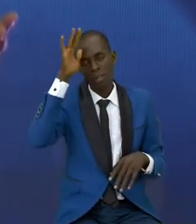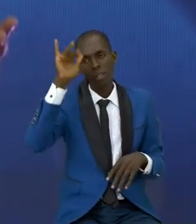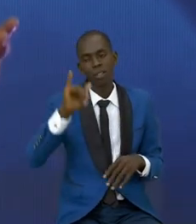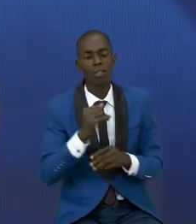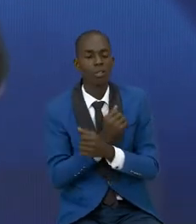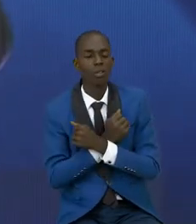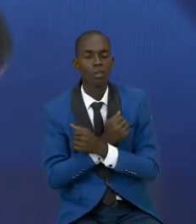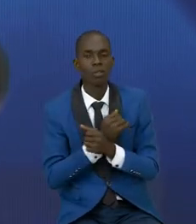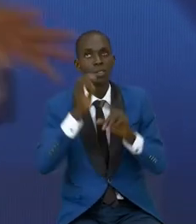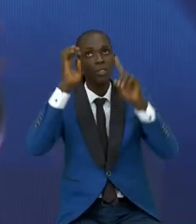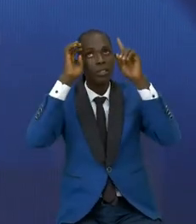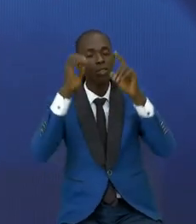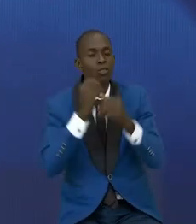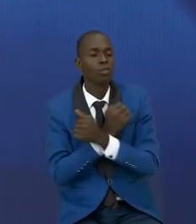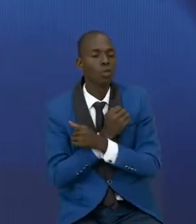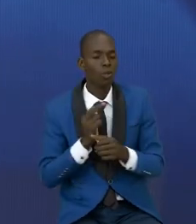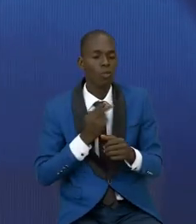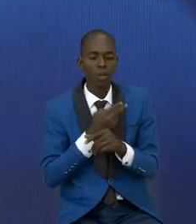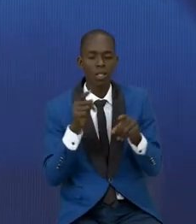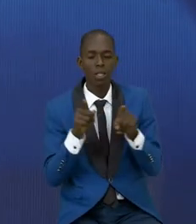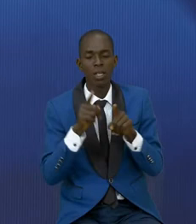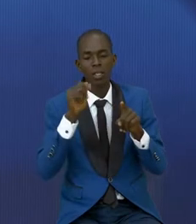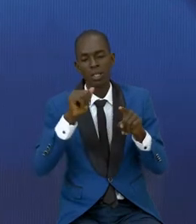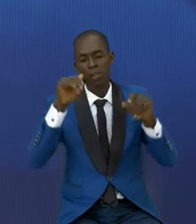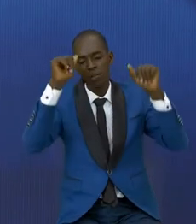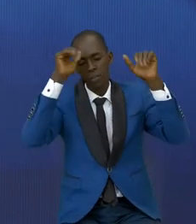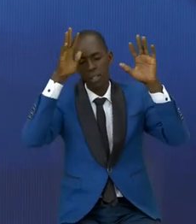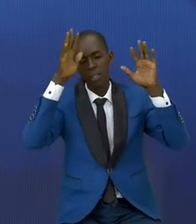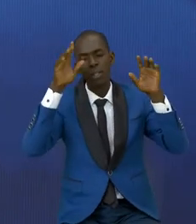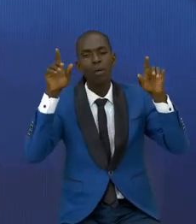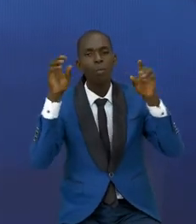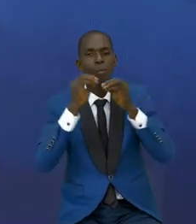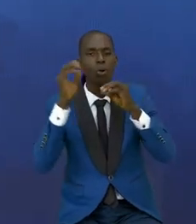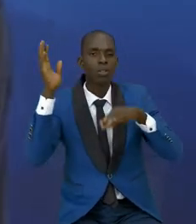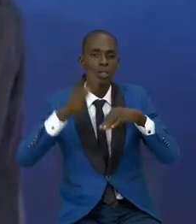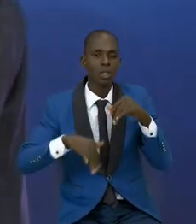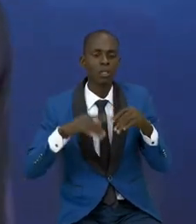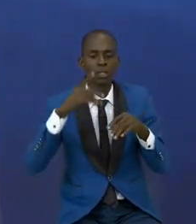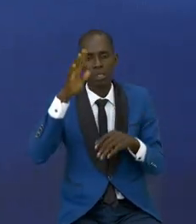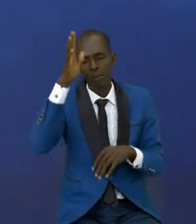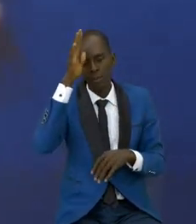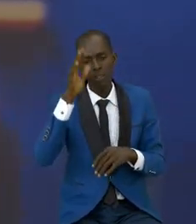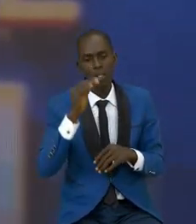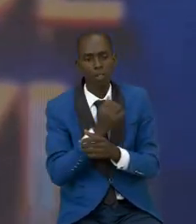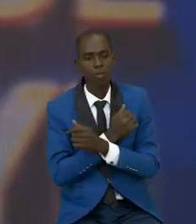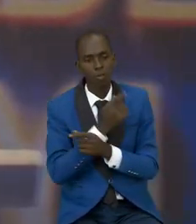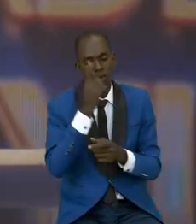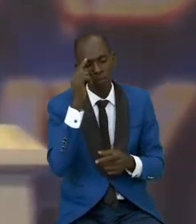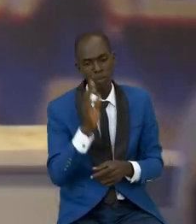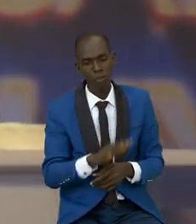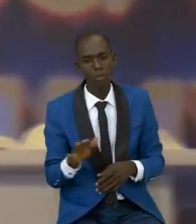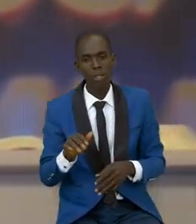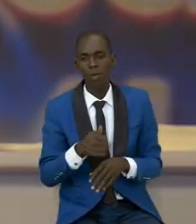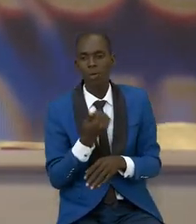father, much more than a father loves the children. And when any of the children will